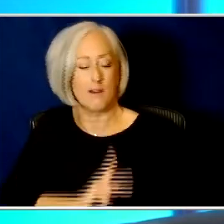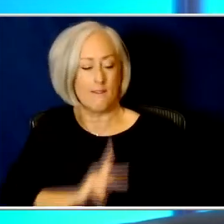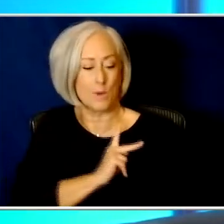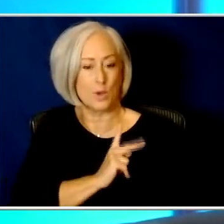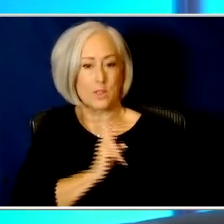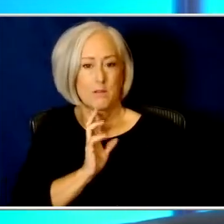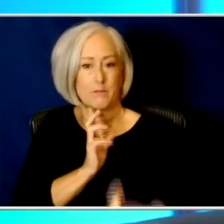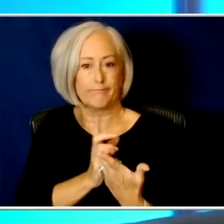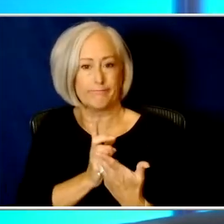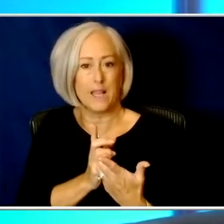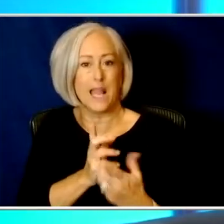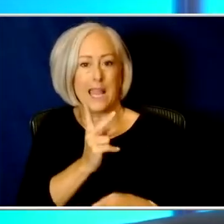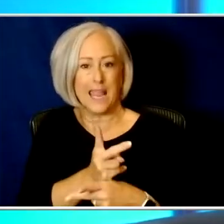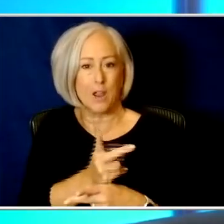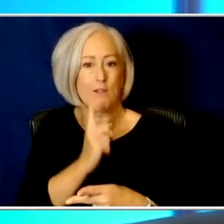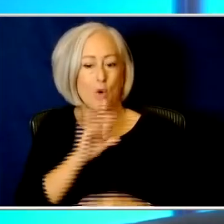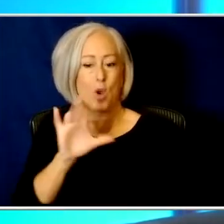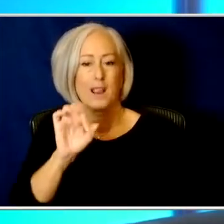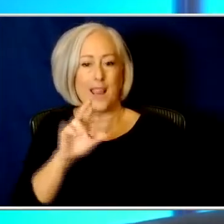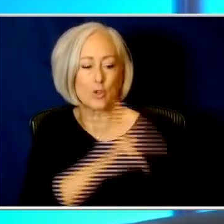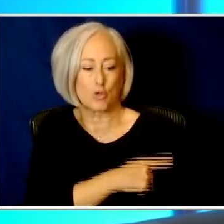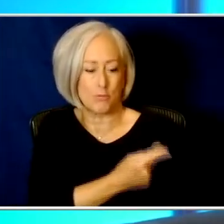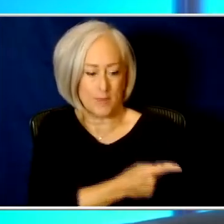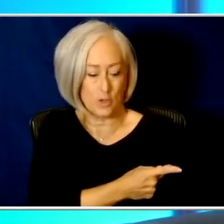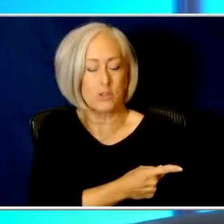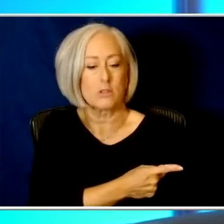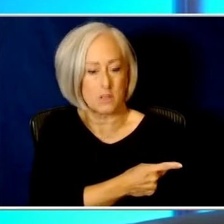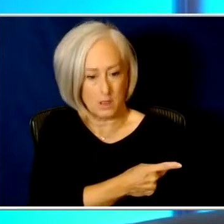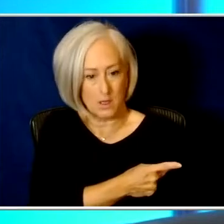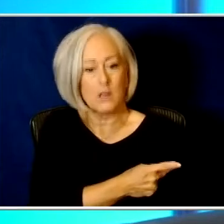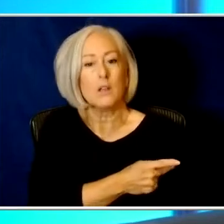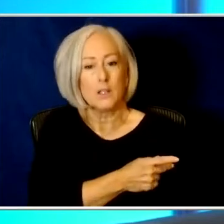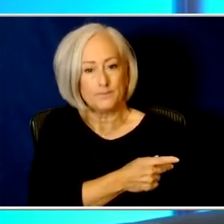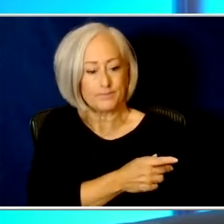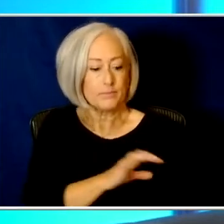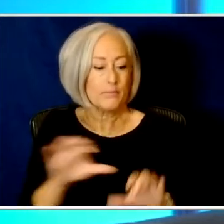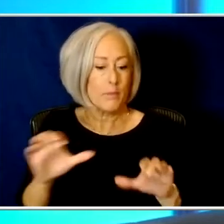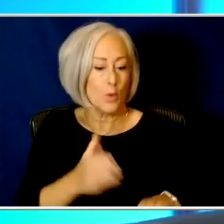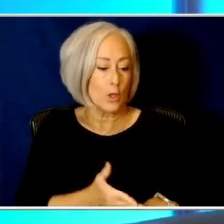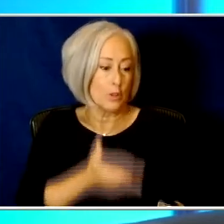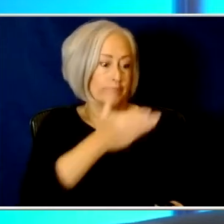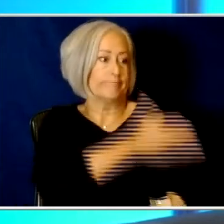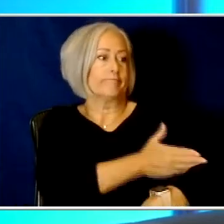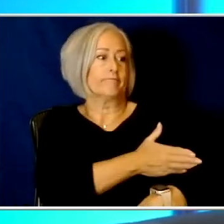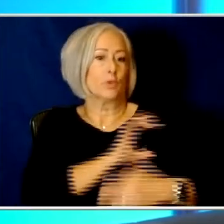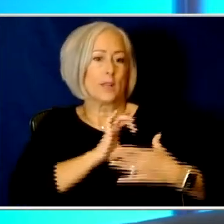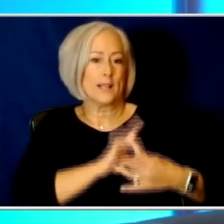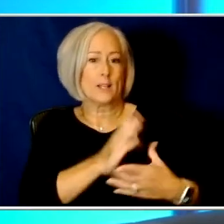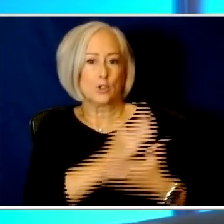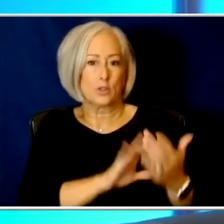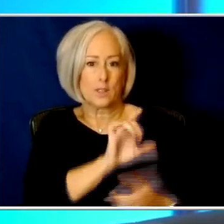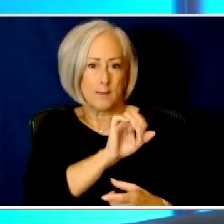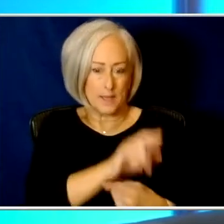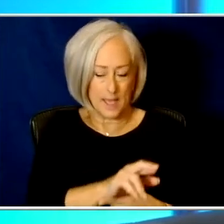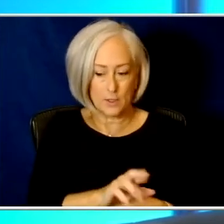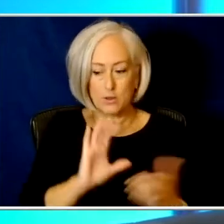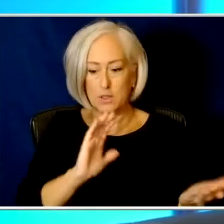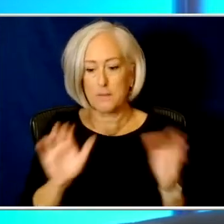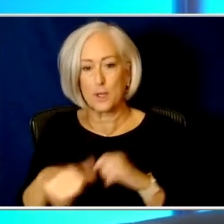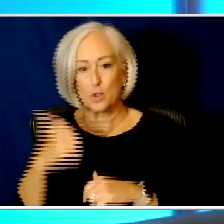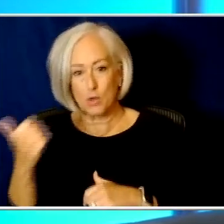there yet, and a lot of the technologies that we have are super expensive, and they're only available at